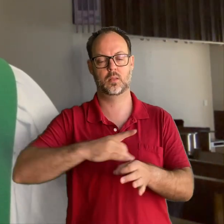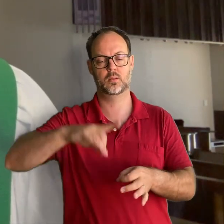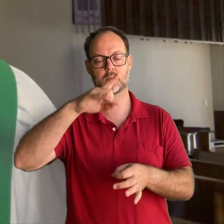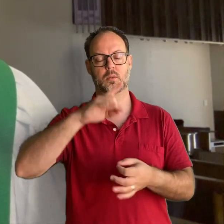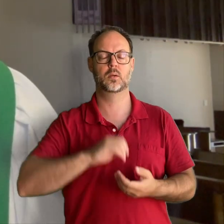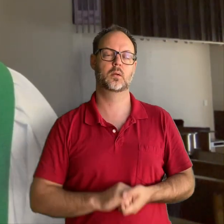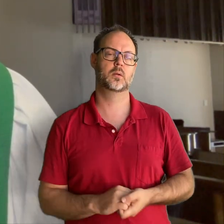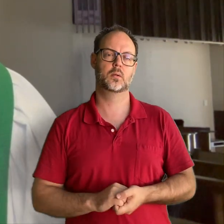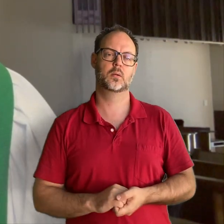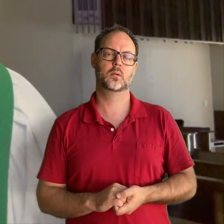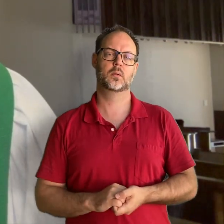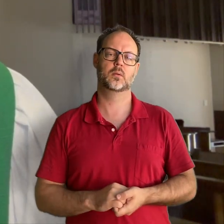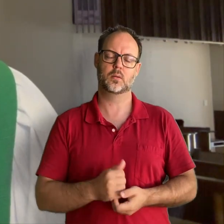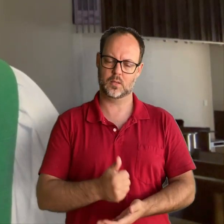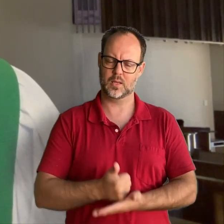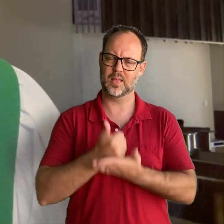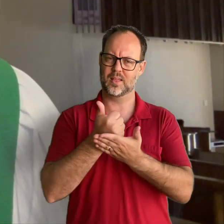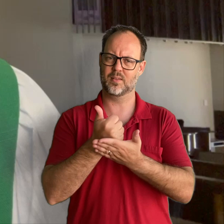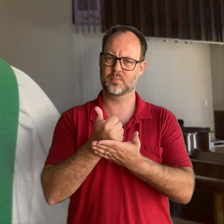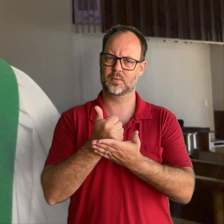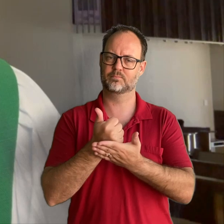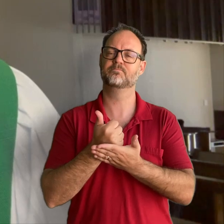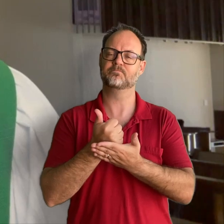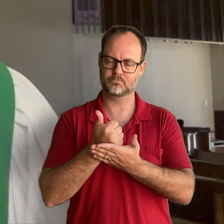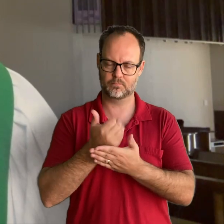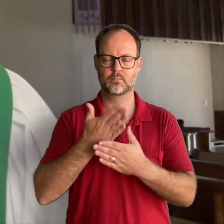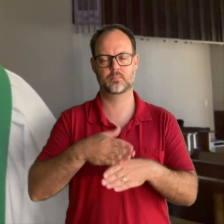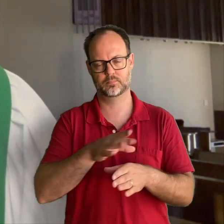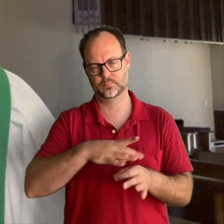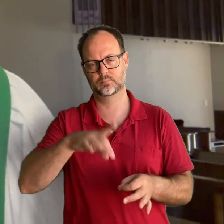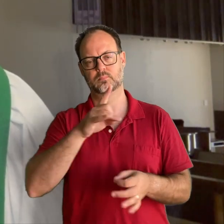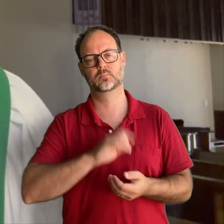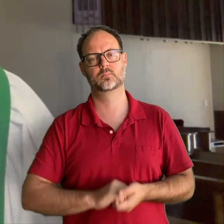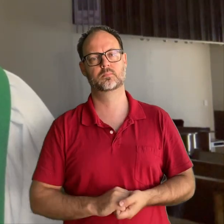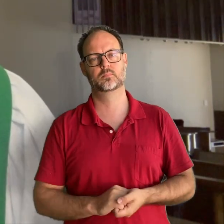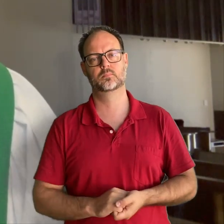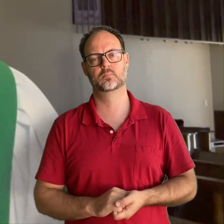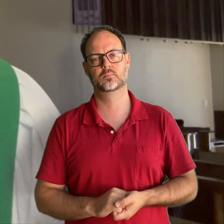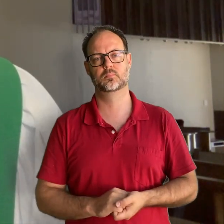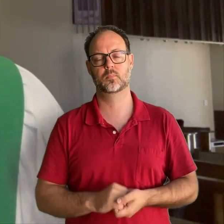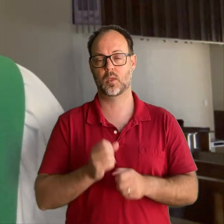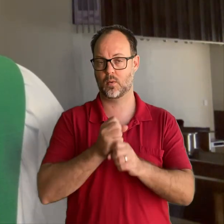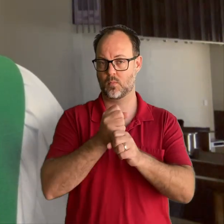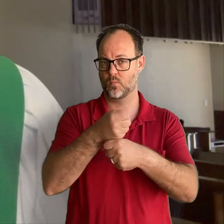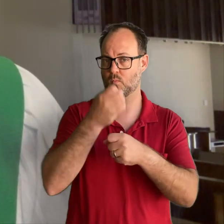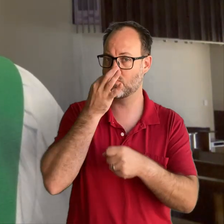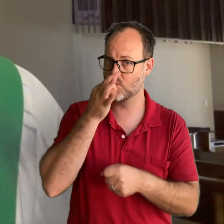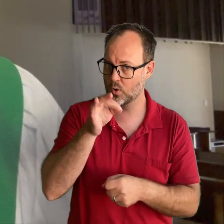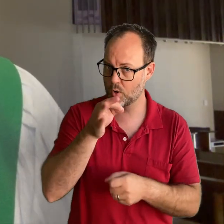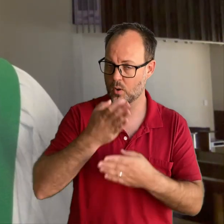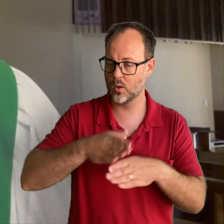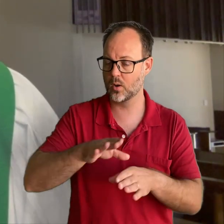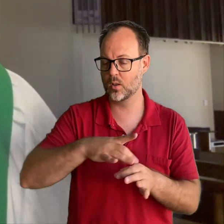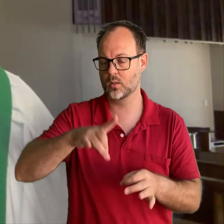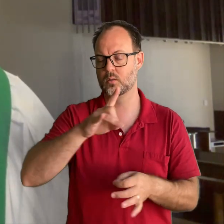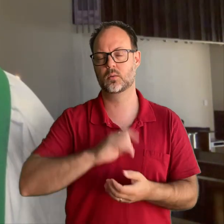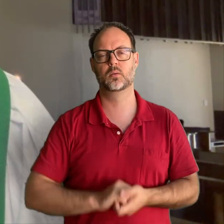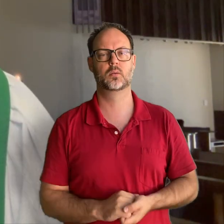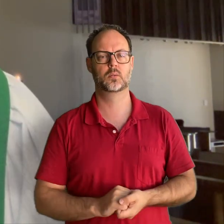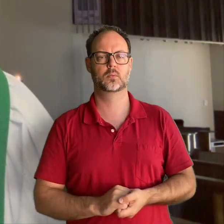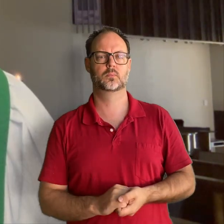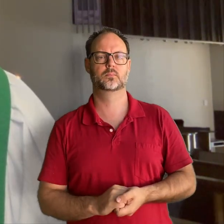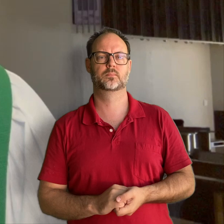the Spirit. Helped by the Spirit. Bear fruit by the